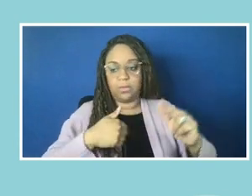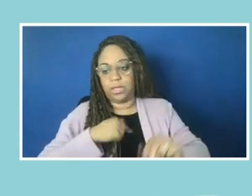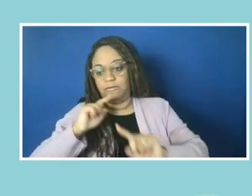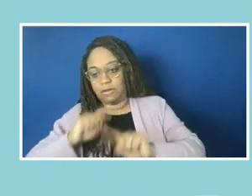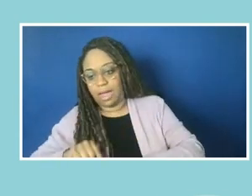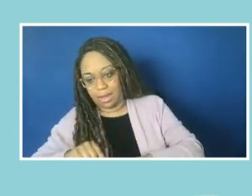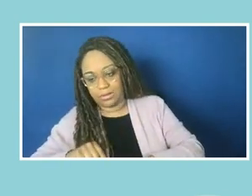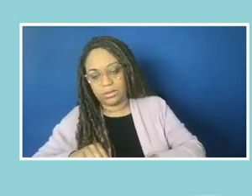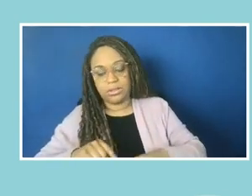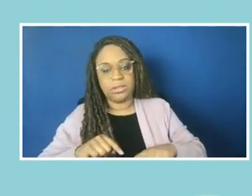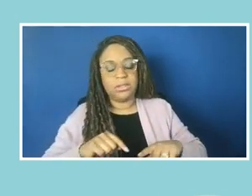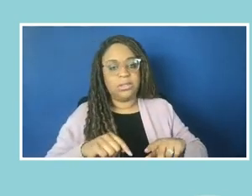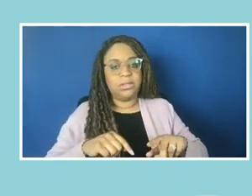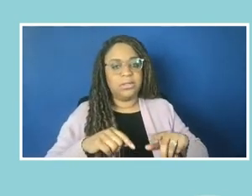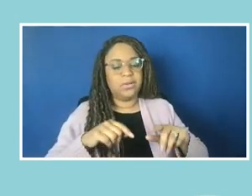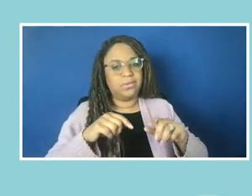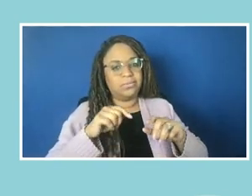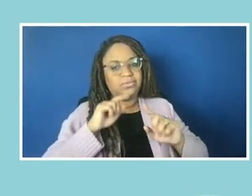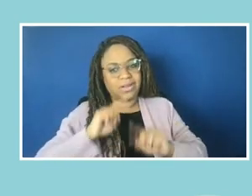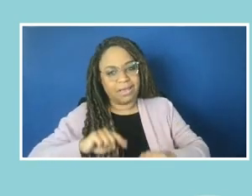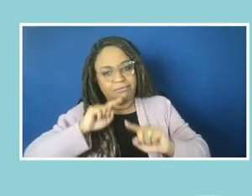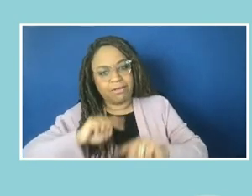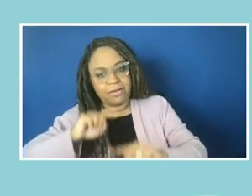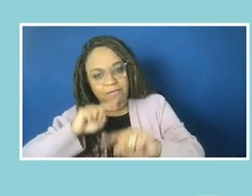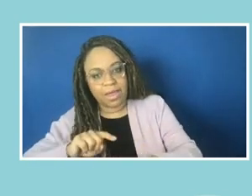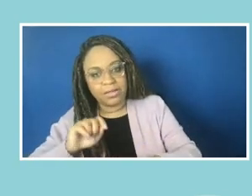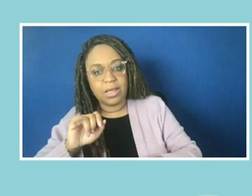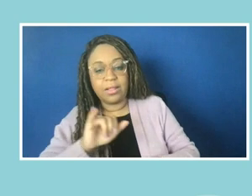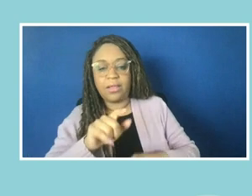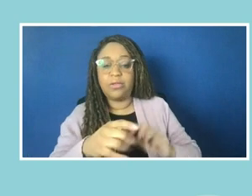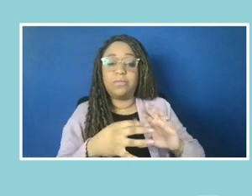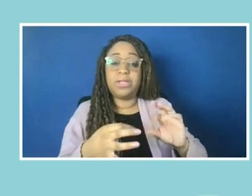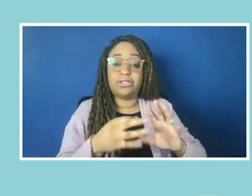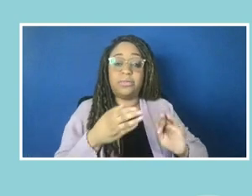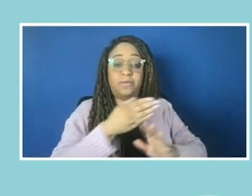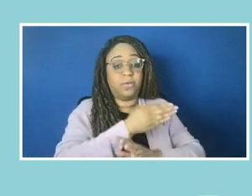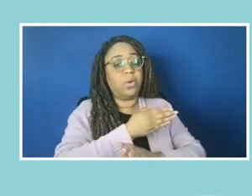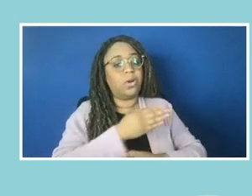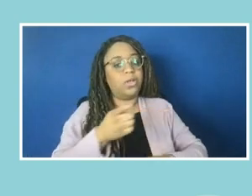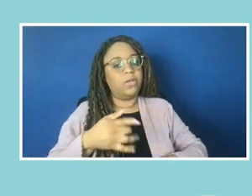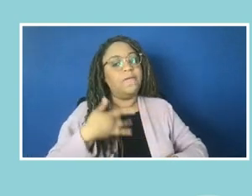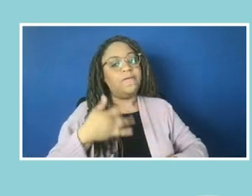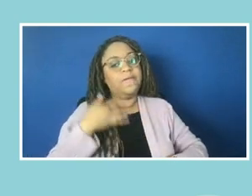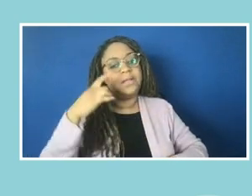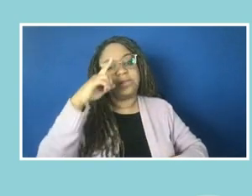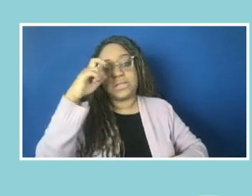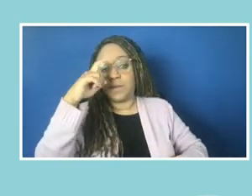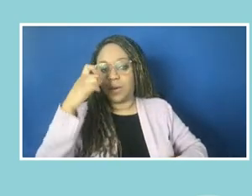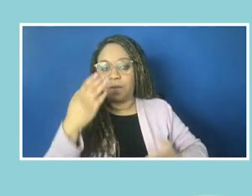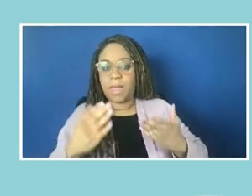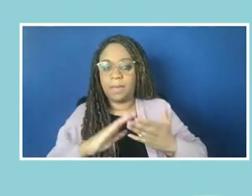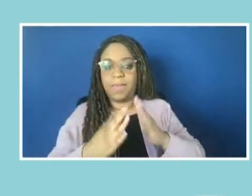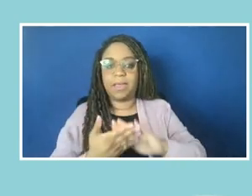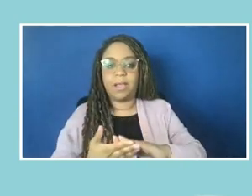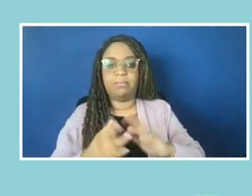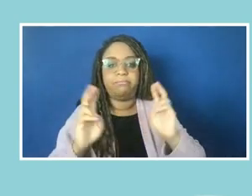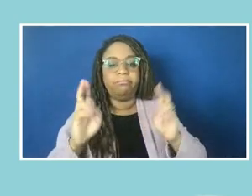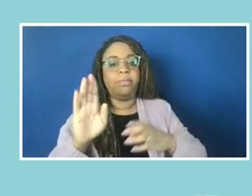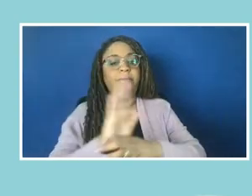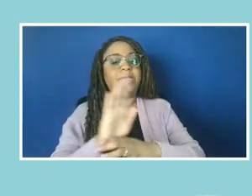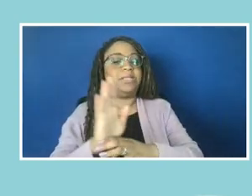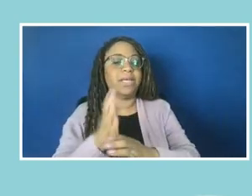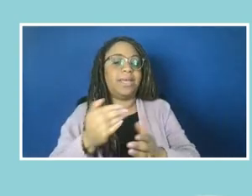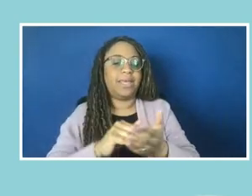as you kind of alluded to earlier too, things may pick up in the summer as you know, a traditional fighting season